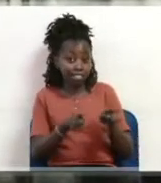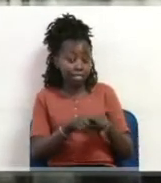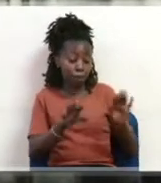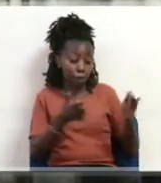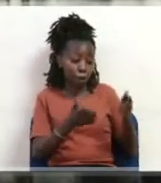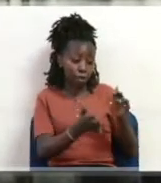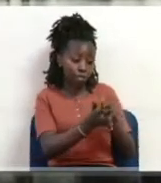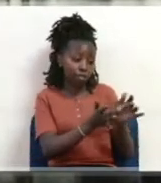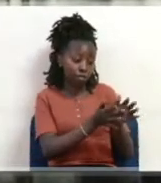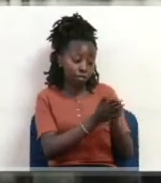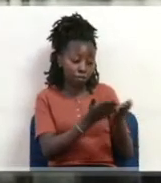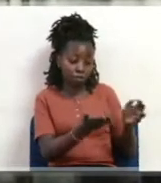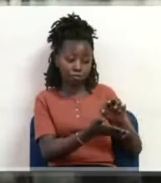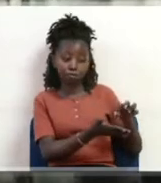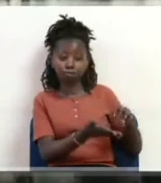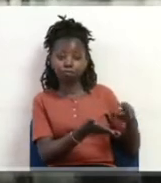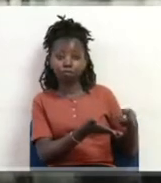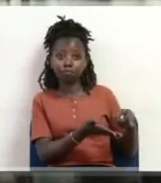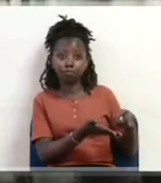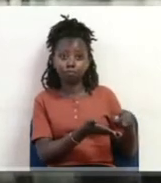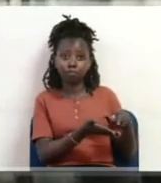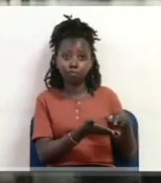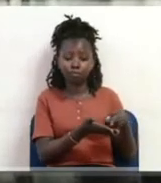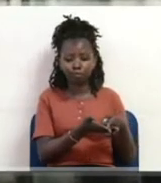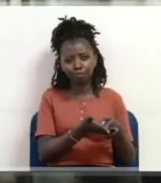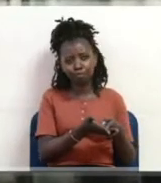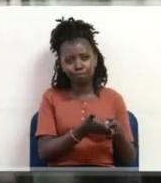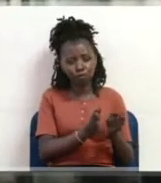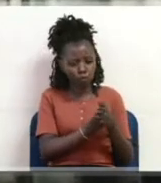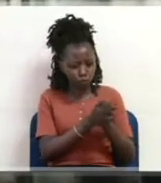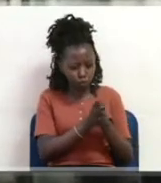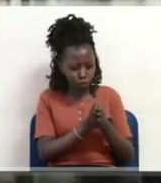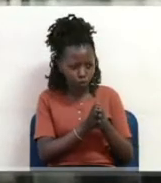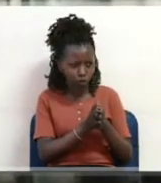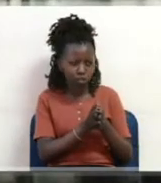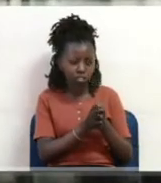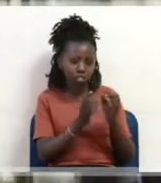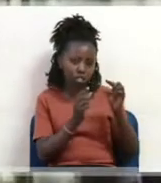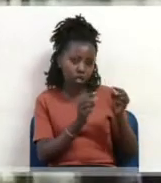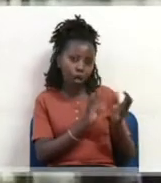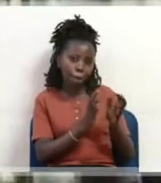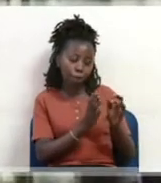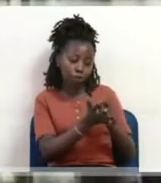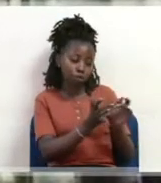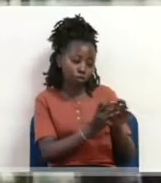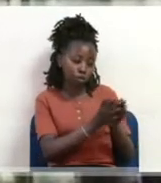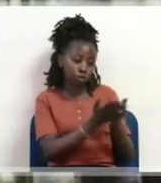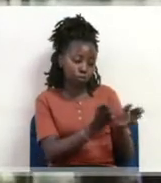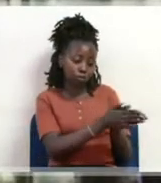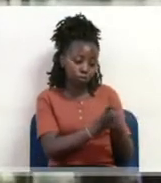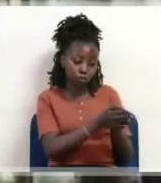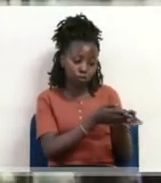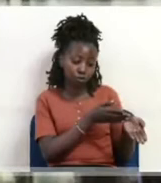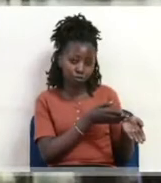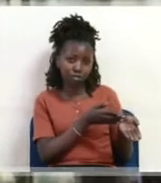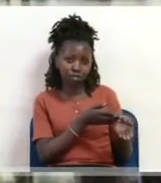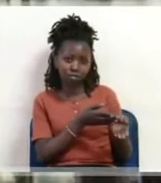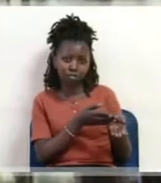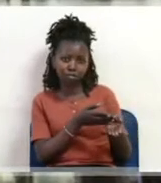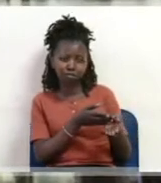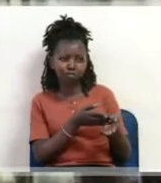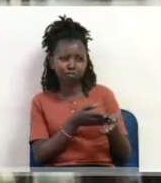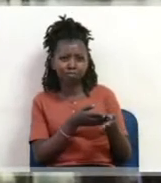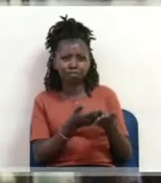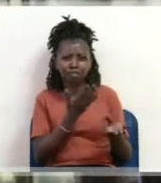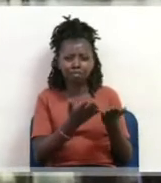scripture. A little background. At this time, it's like 70 long